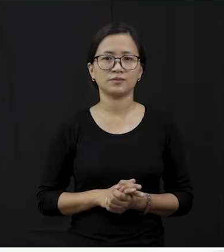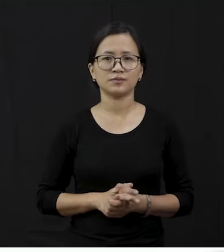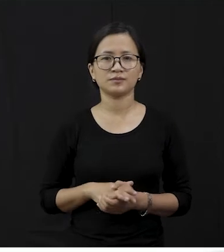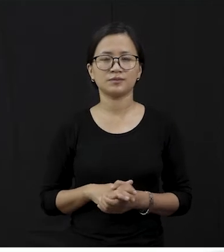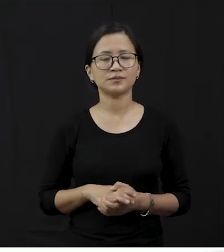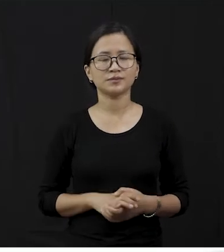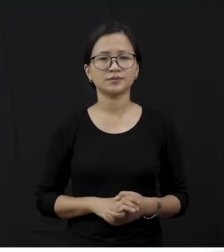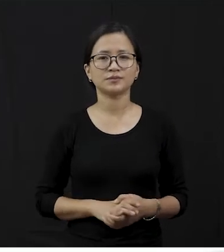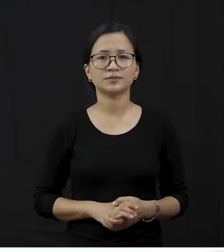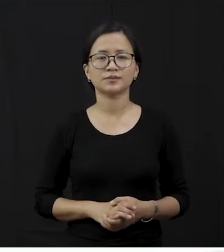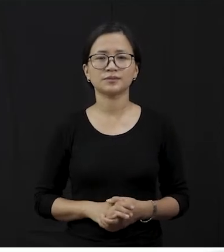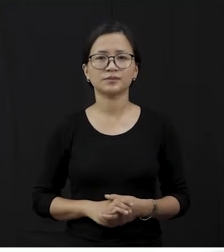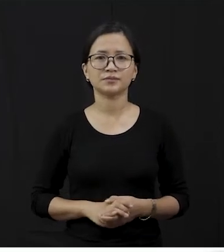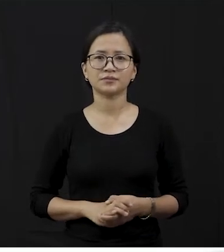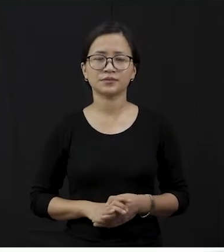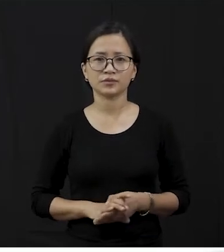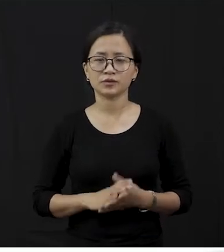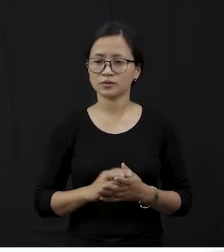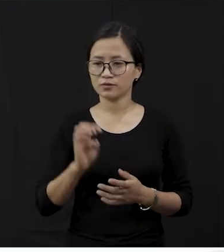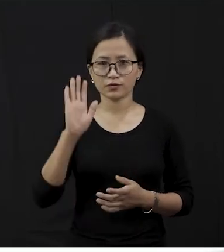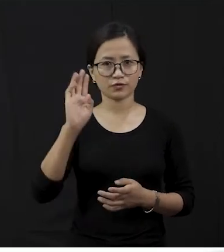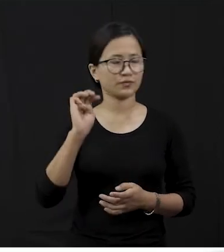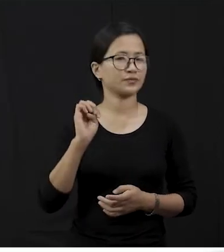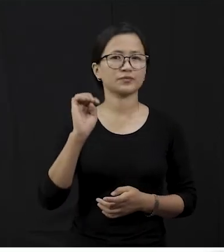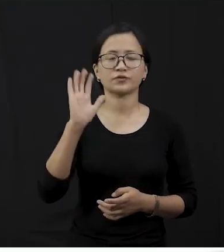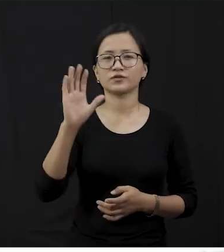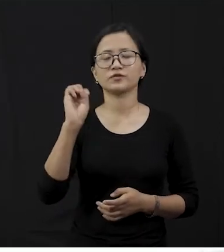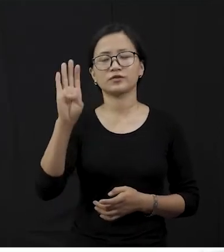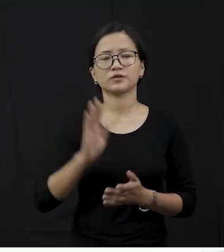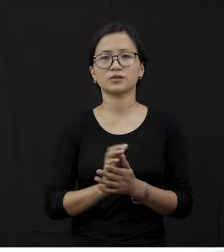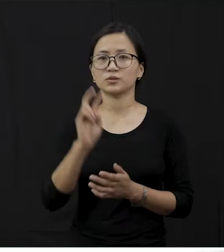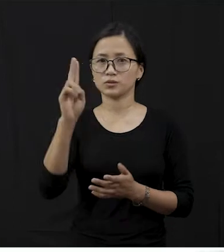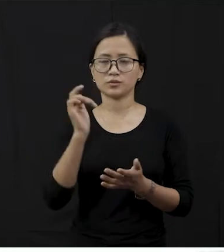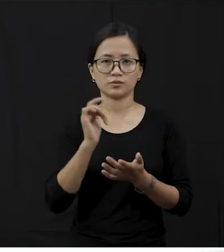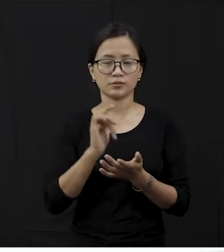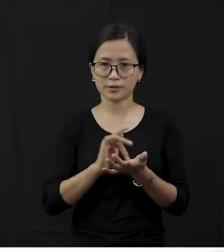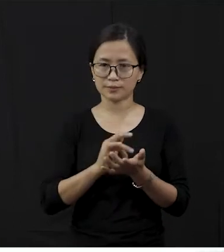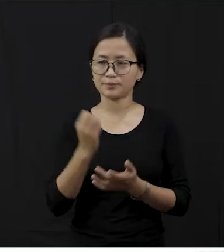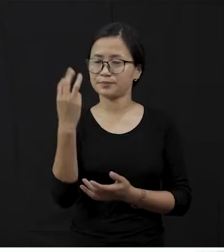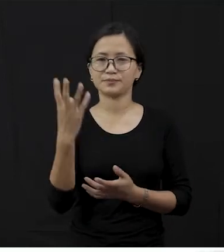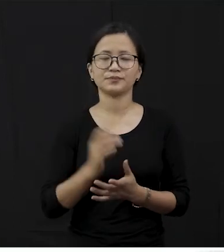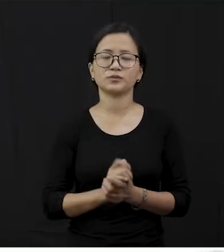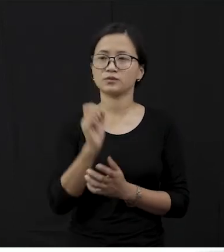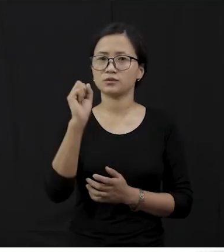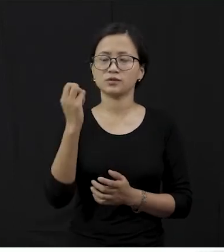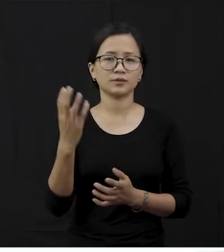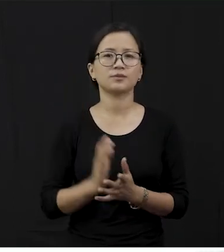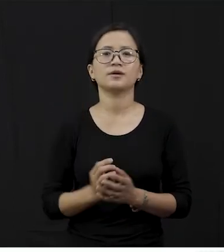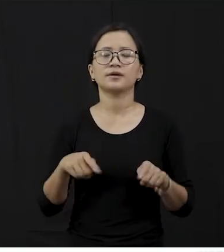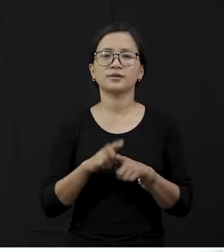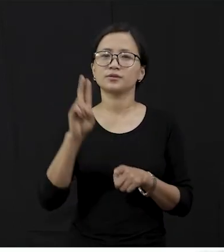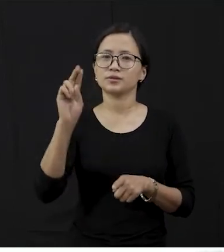54. Okay. 54 is a two-digit number and 28 is also a two-digit number. Okay.